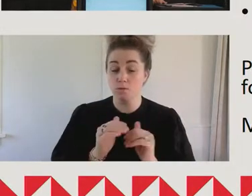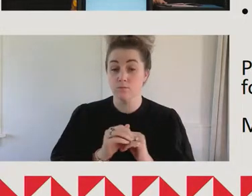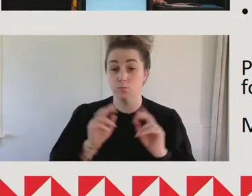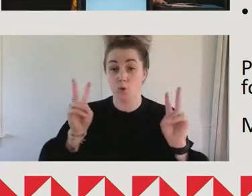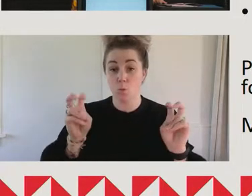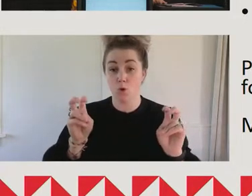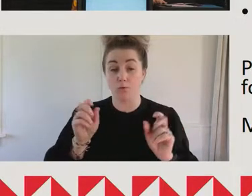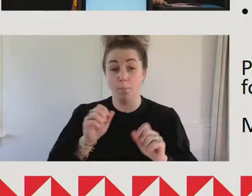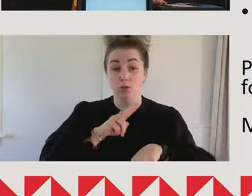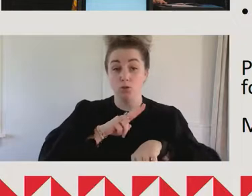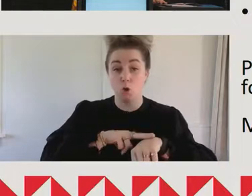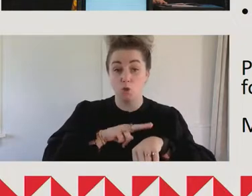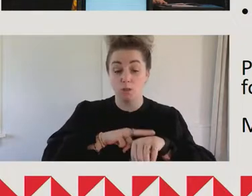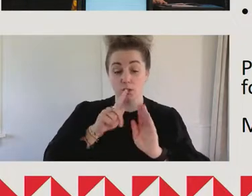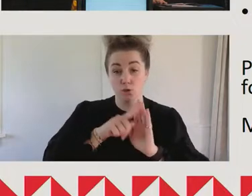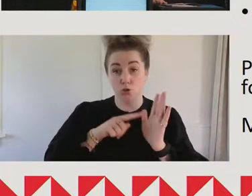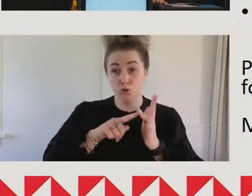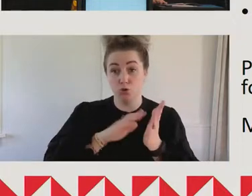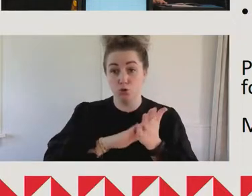by Dr John Johnson